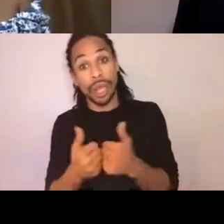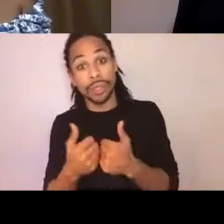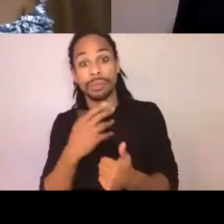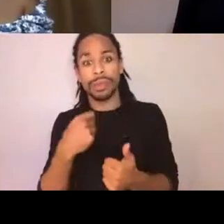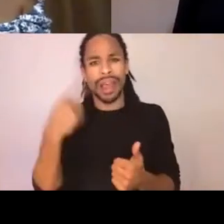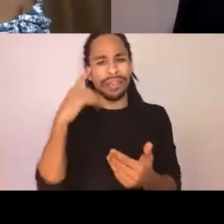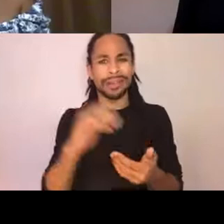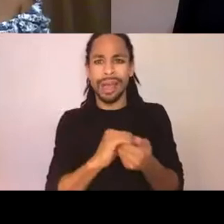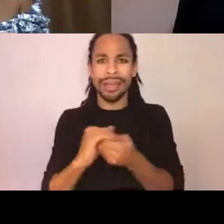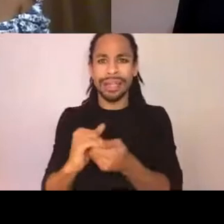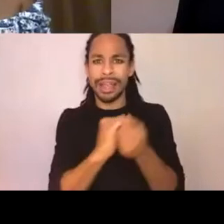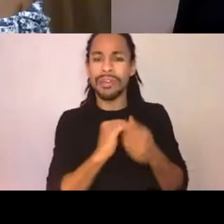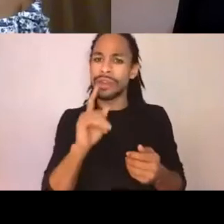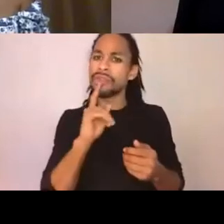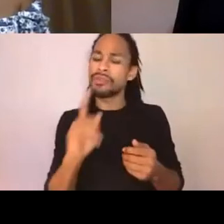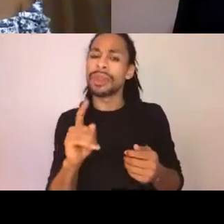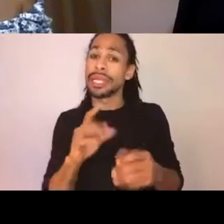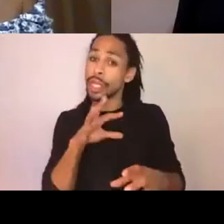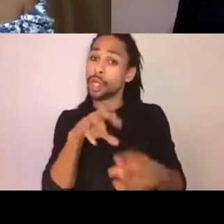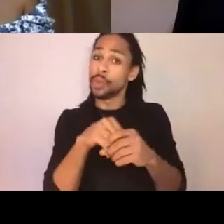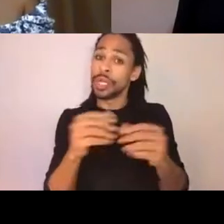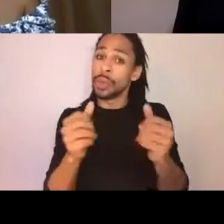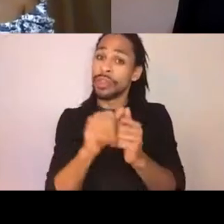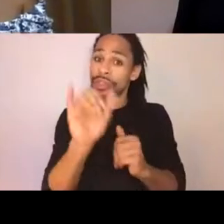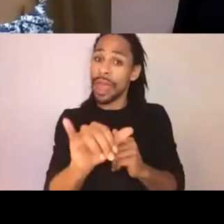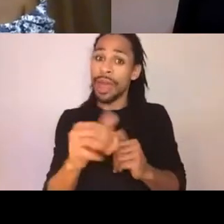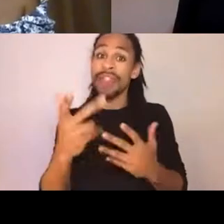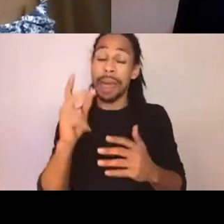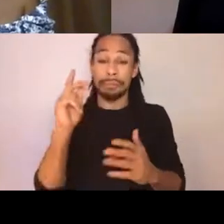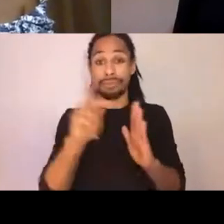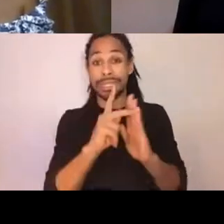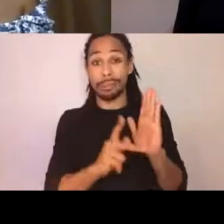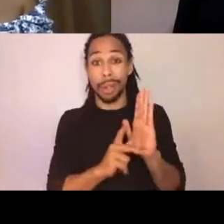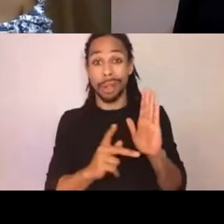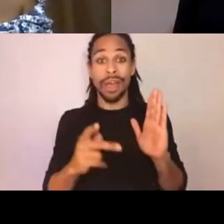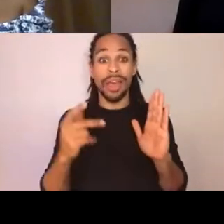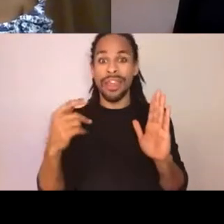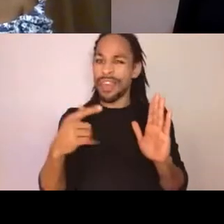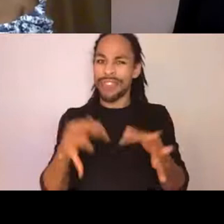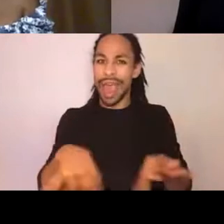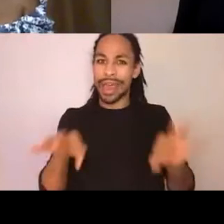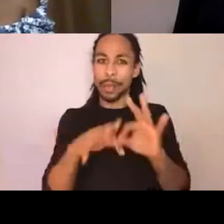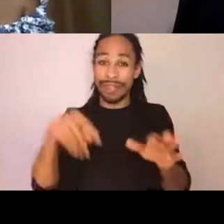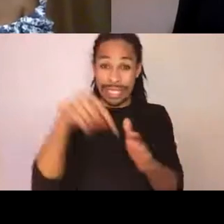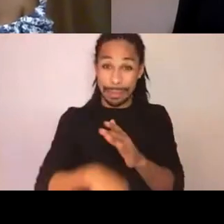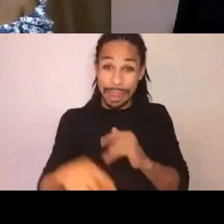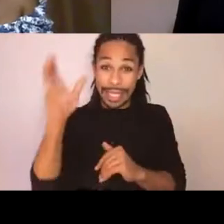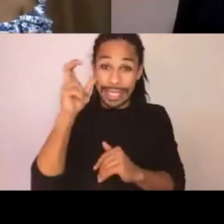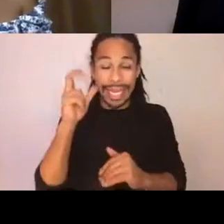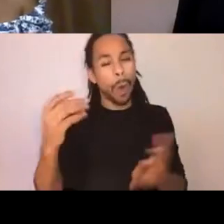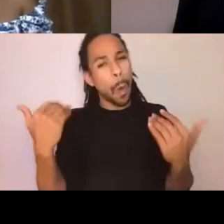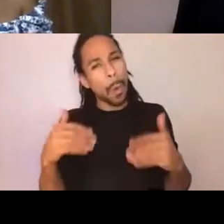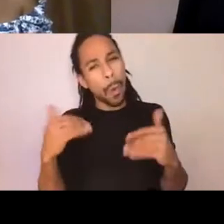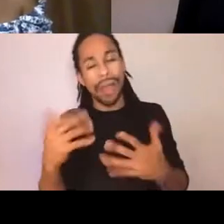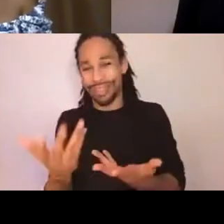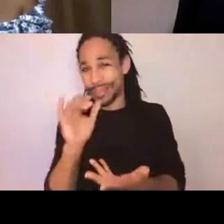is extended to that principle, the value of deep listening, right? That's also for me the root